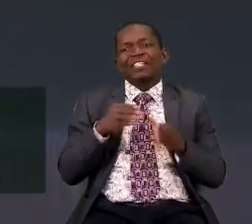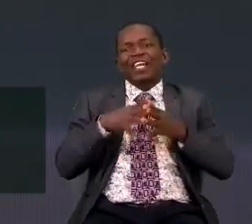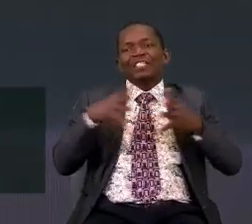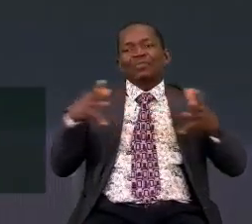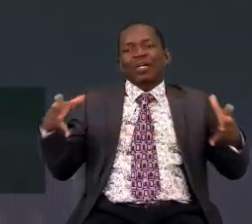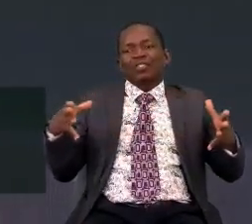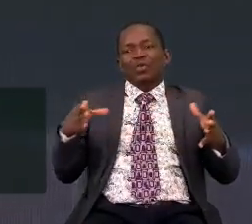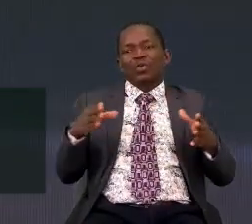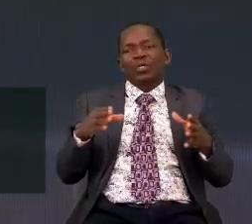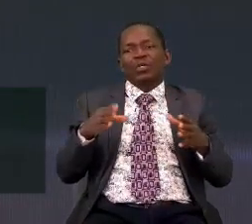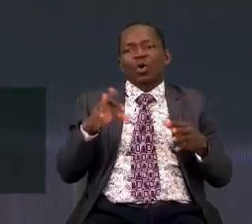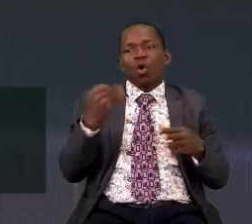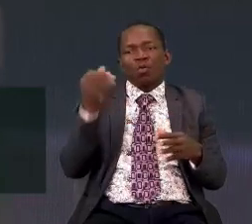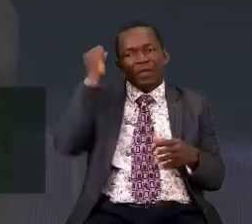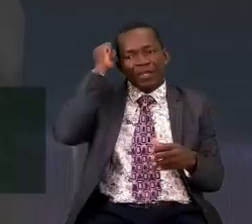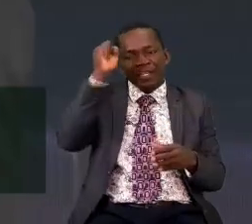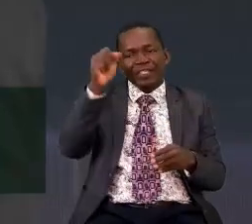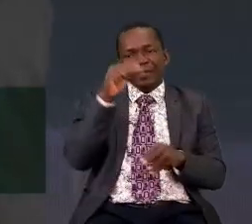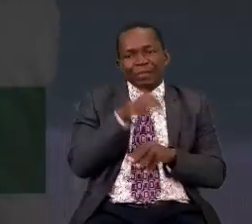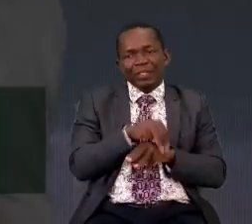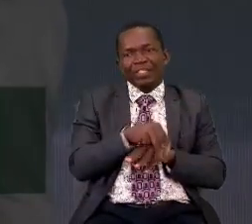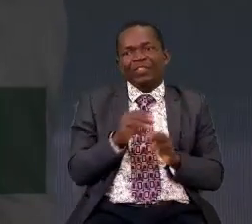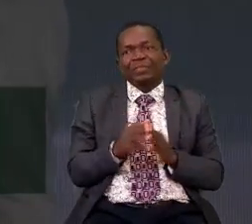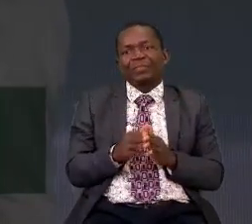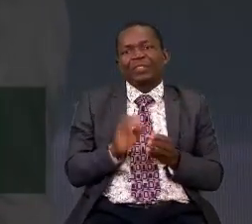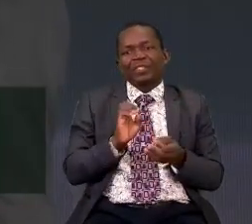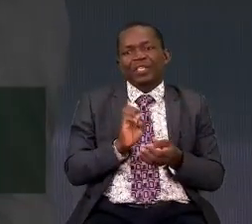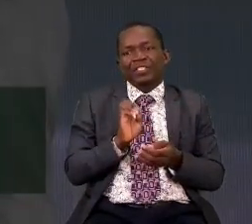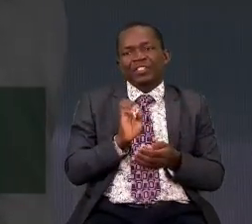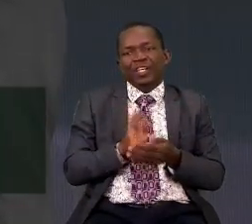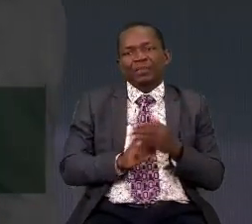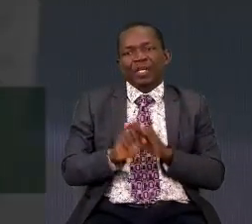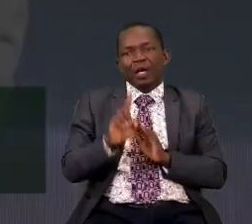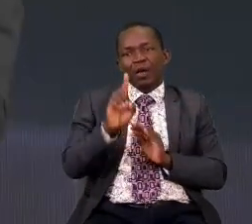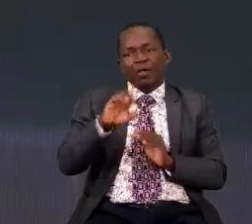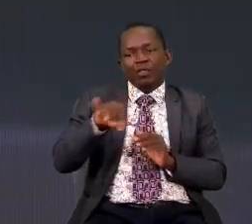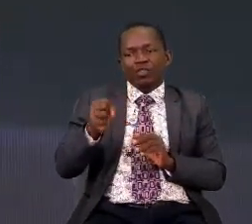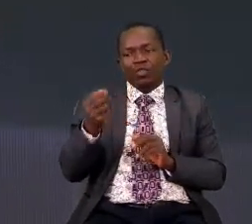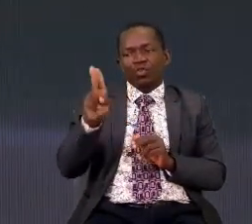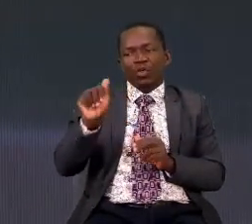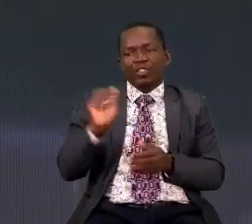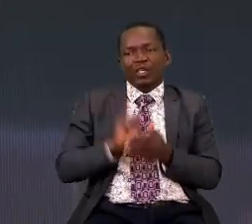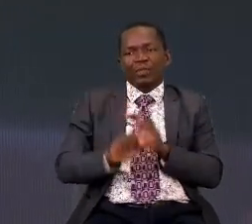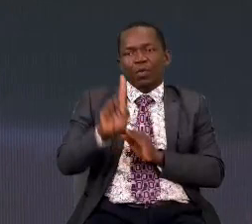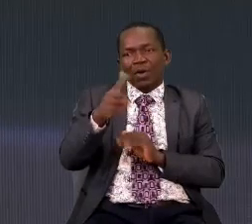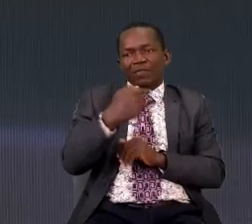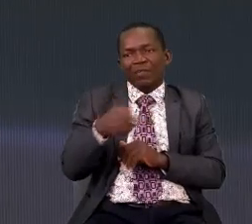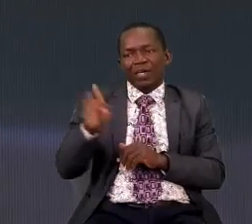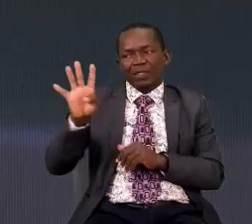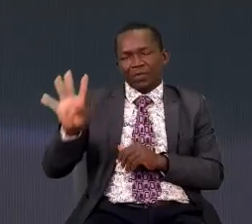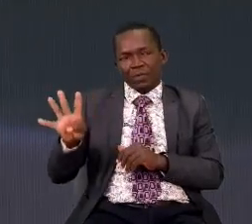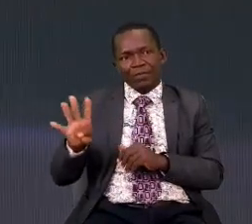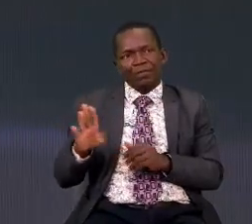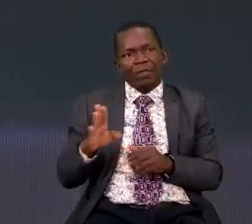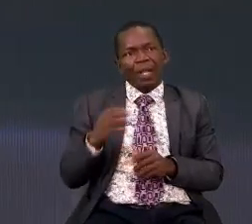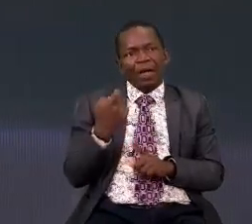Joshua it says from the Wilderness of this Lebanon even unto the Great